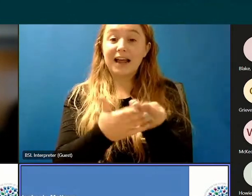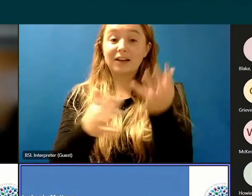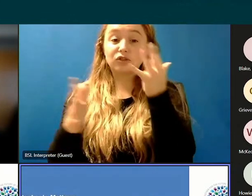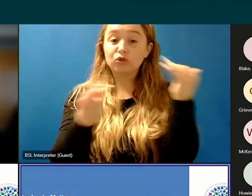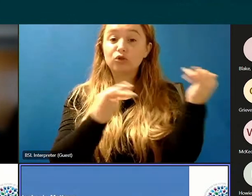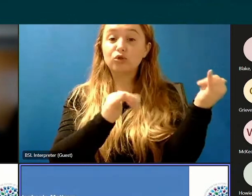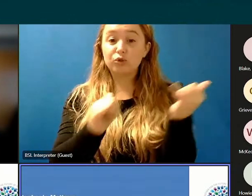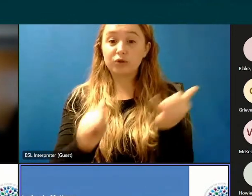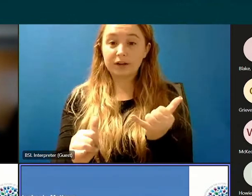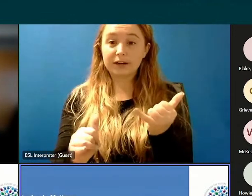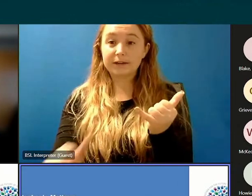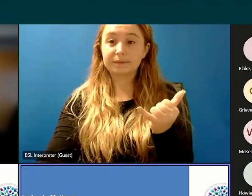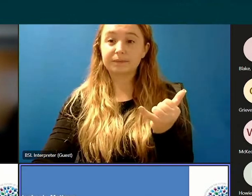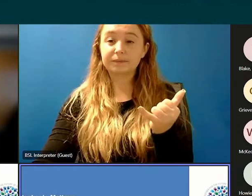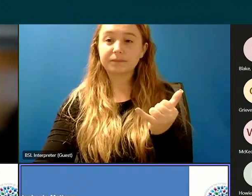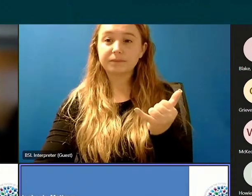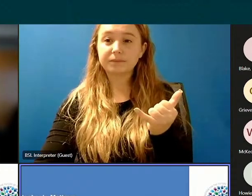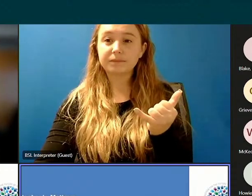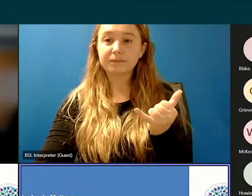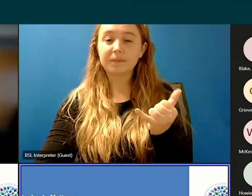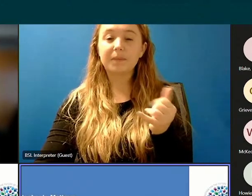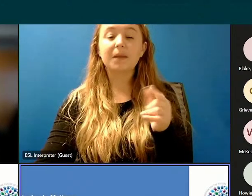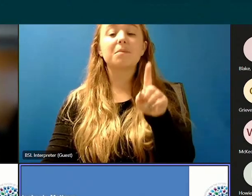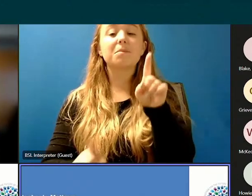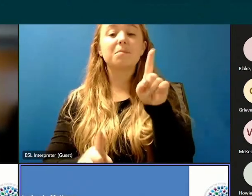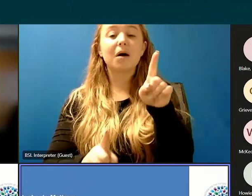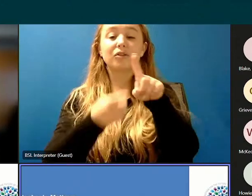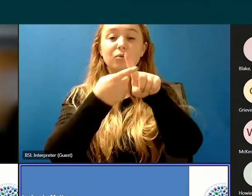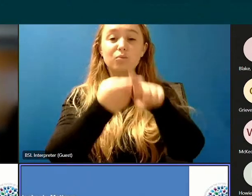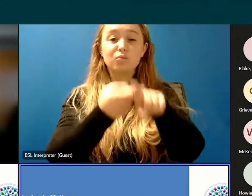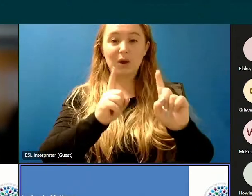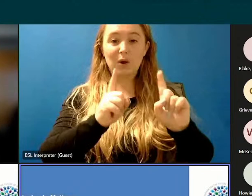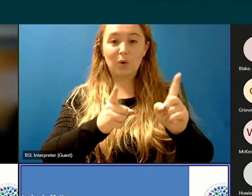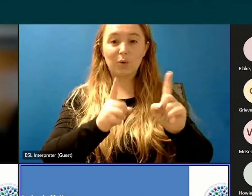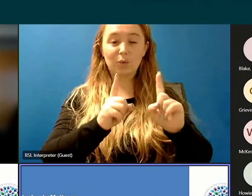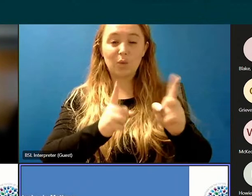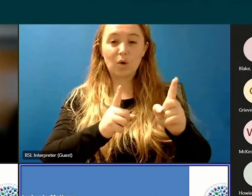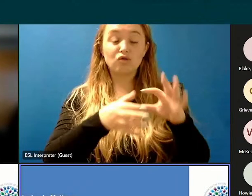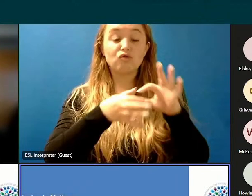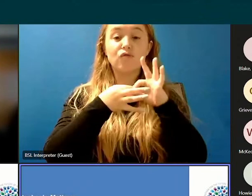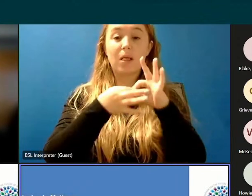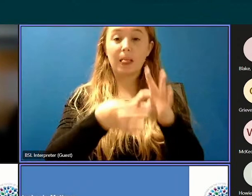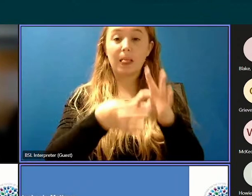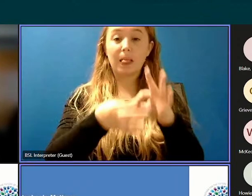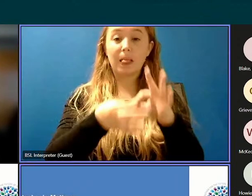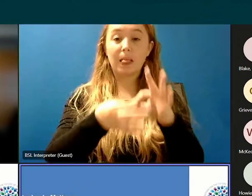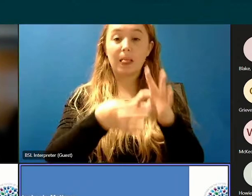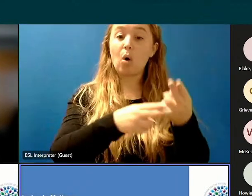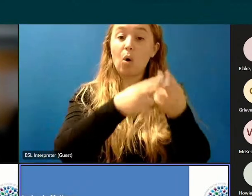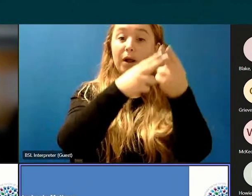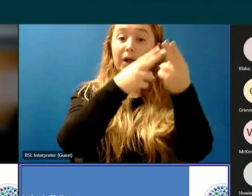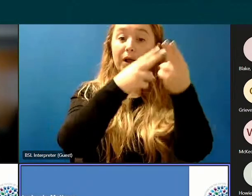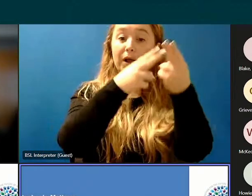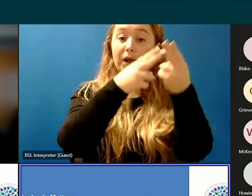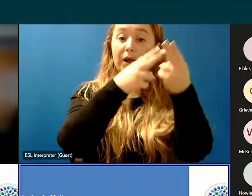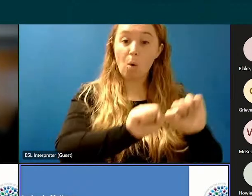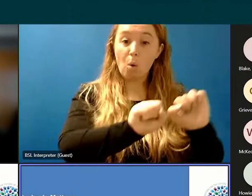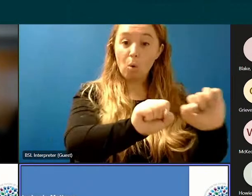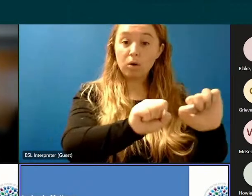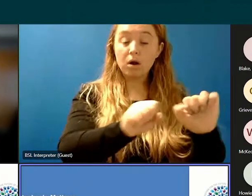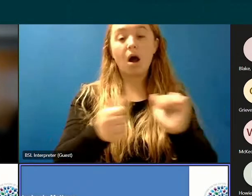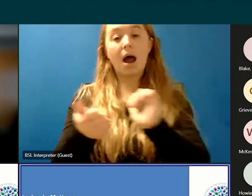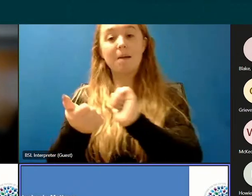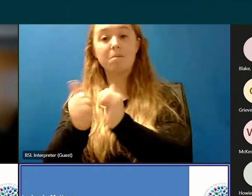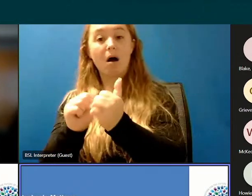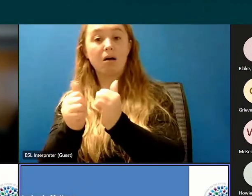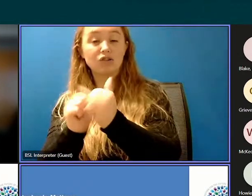not. I think we rely on the relationship between the care home owner and the partnership to disclose. There